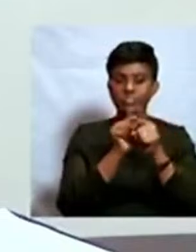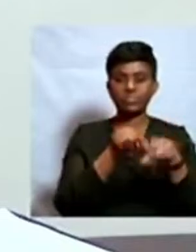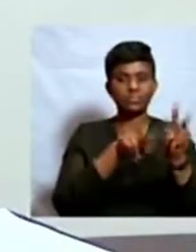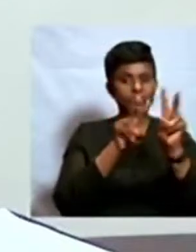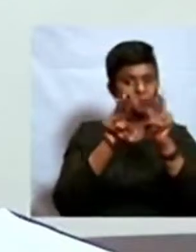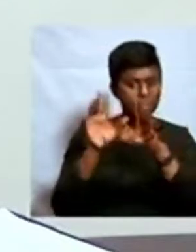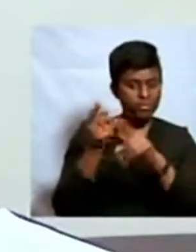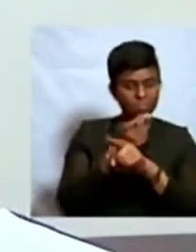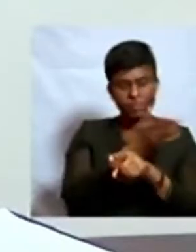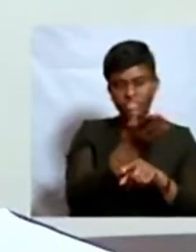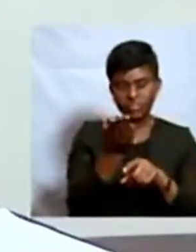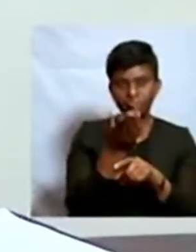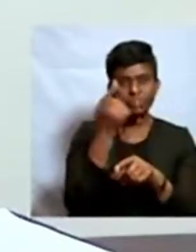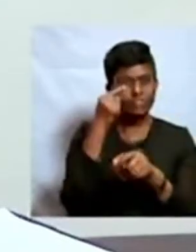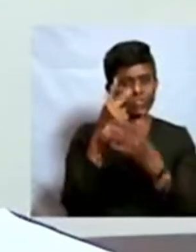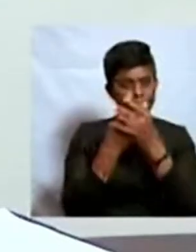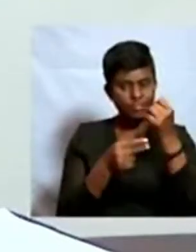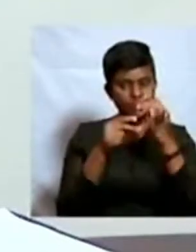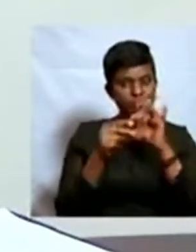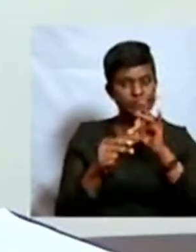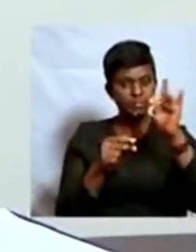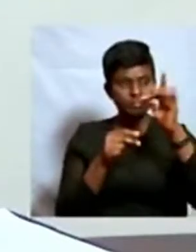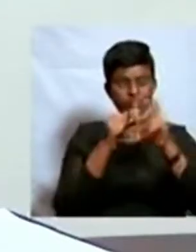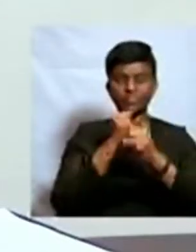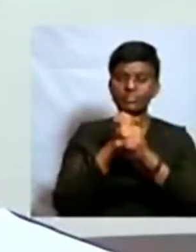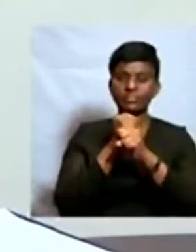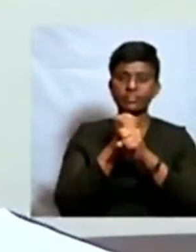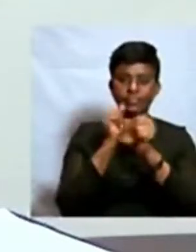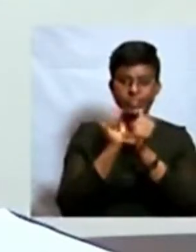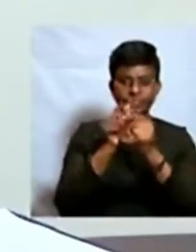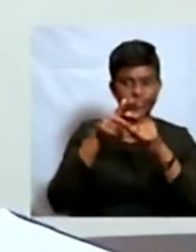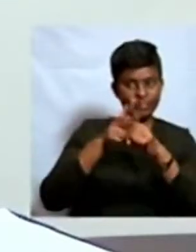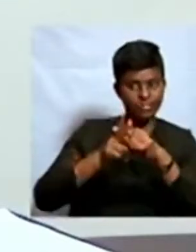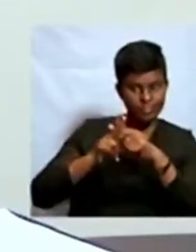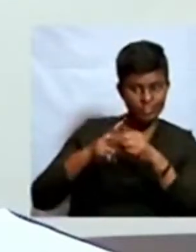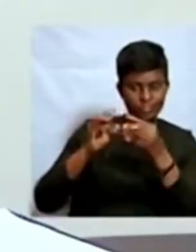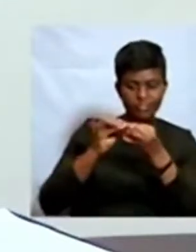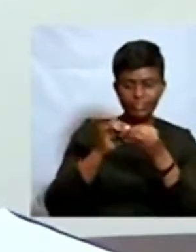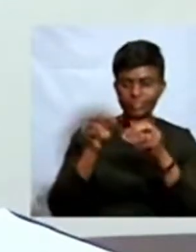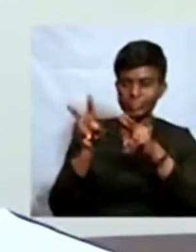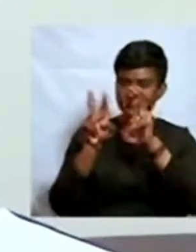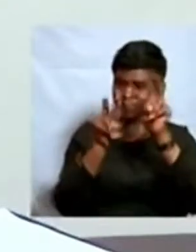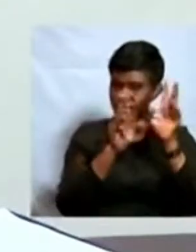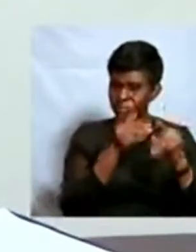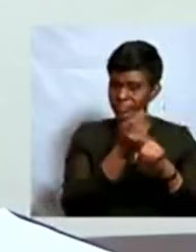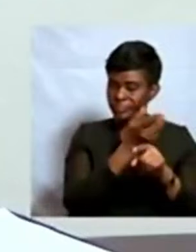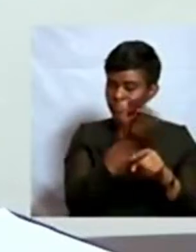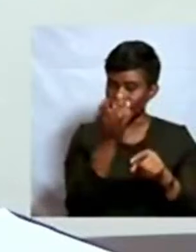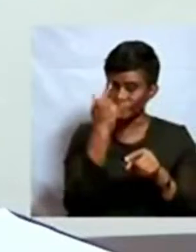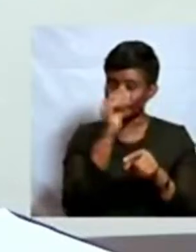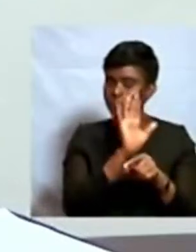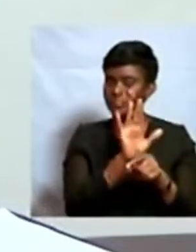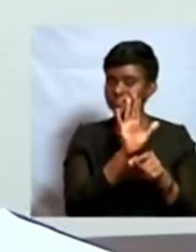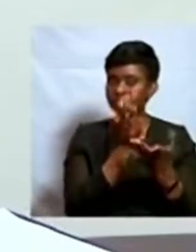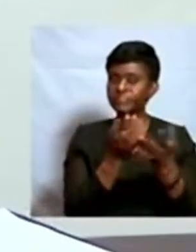inspectors from there for both the flight operations and maintenance, inspectors from there for the